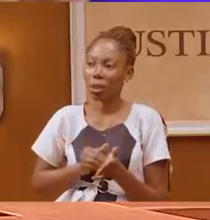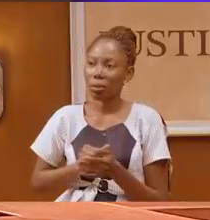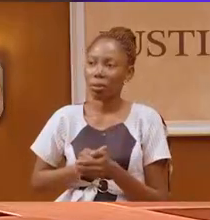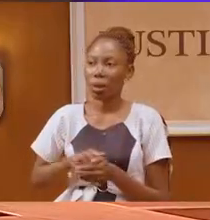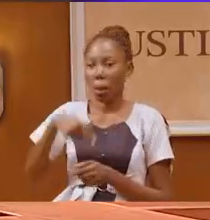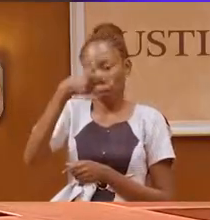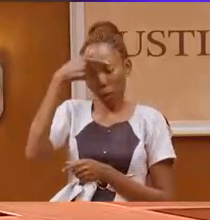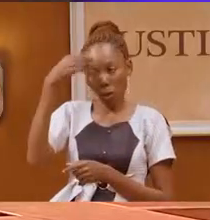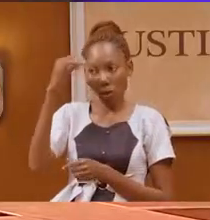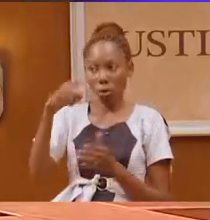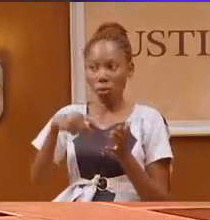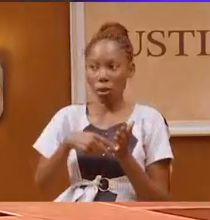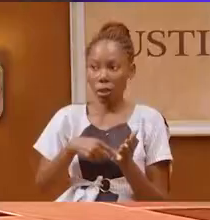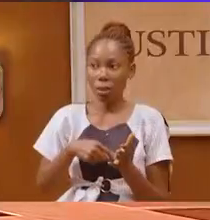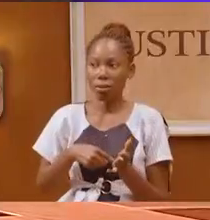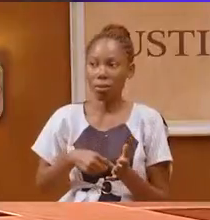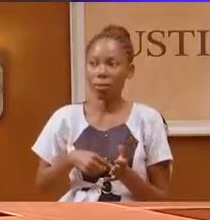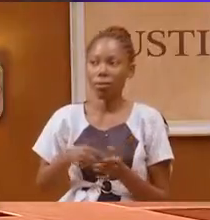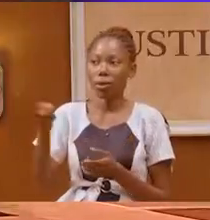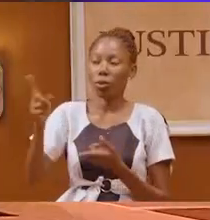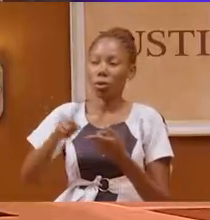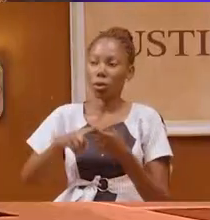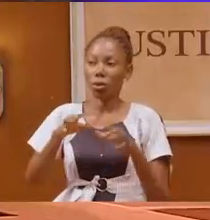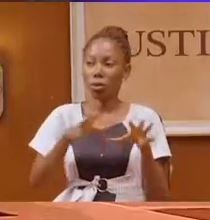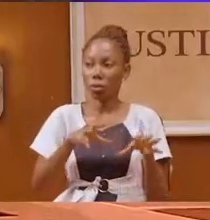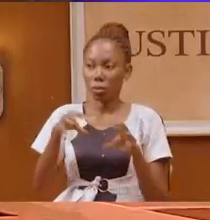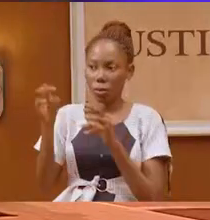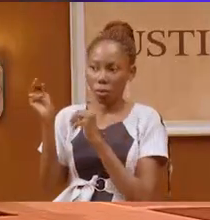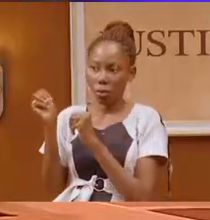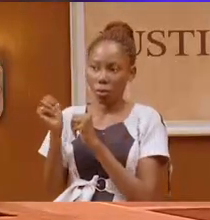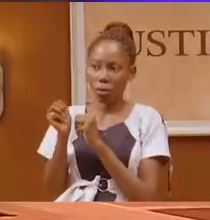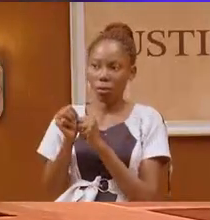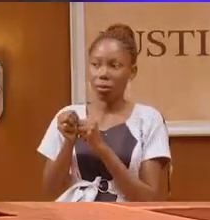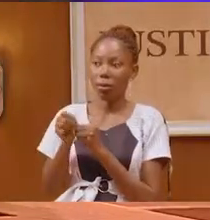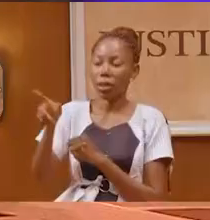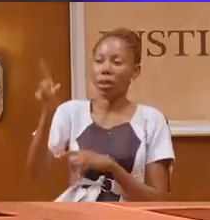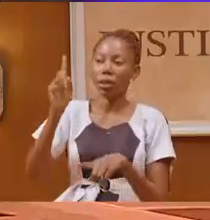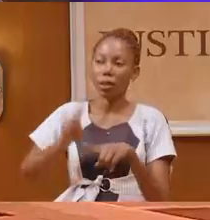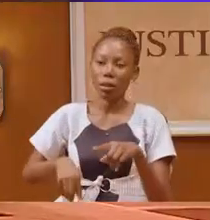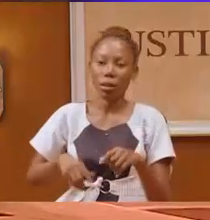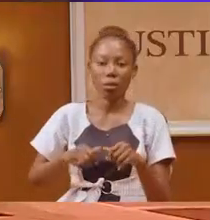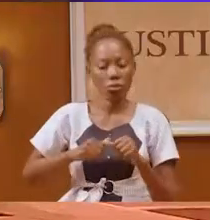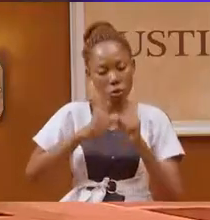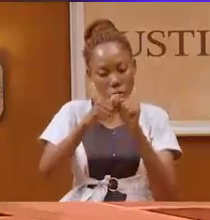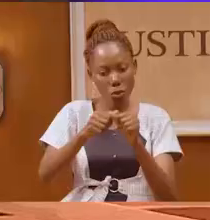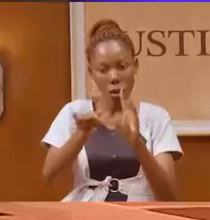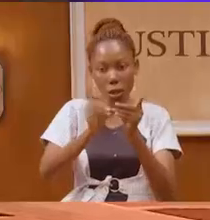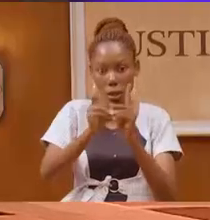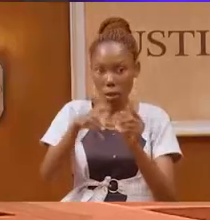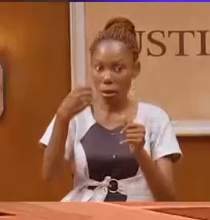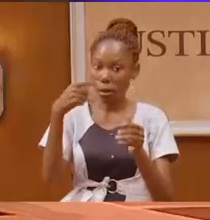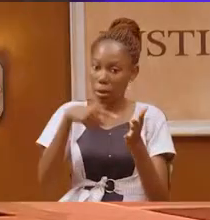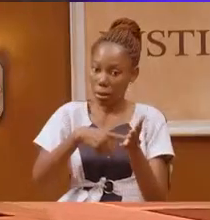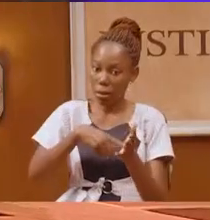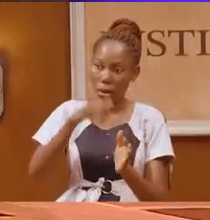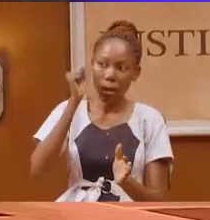okay, because of this. Now, I want to leave because every time I have seen that I can't continue with you. Because for the